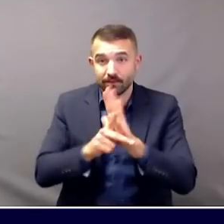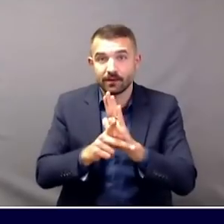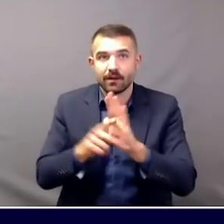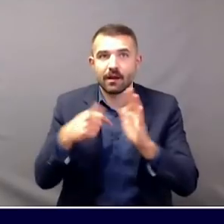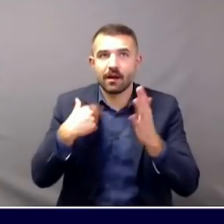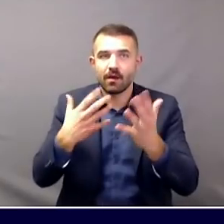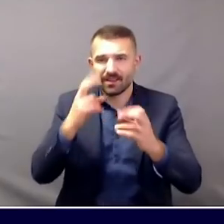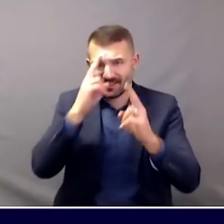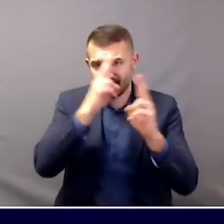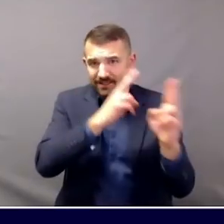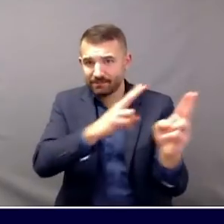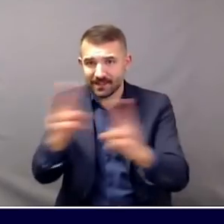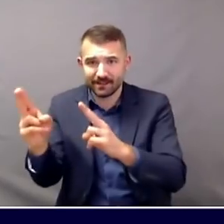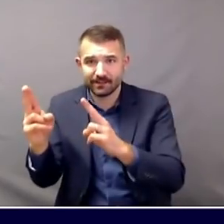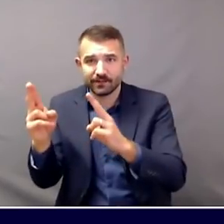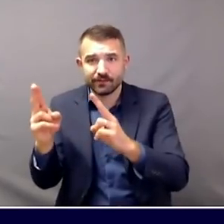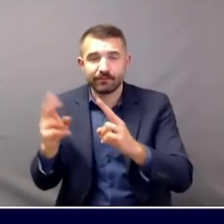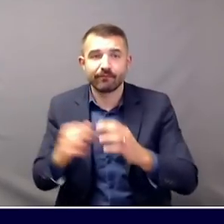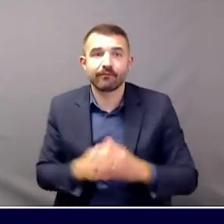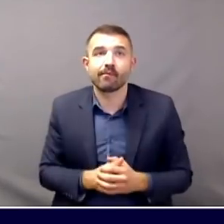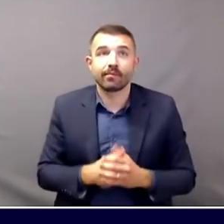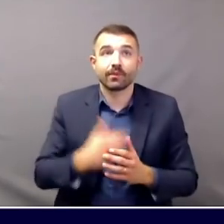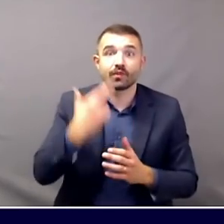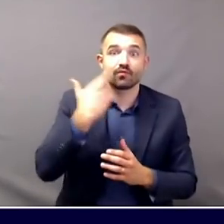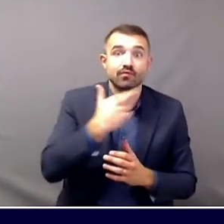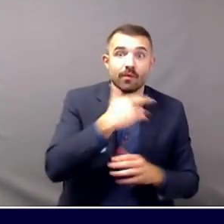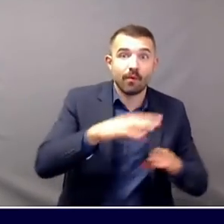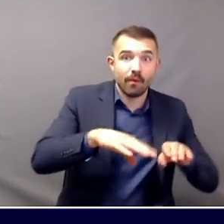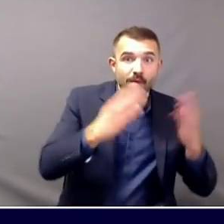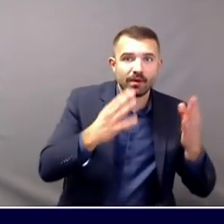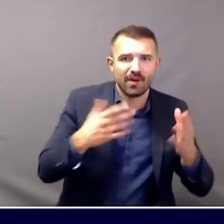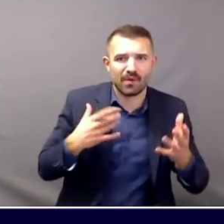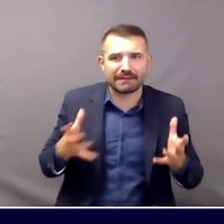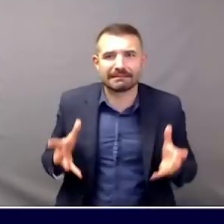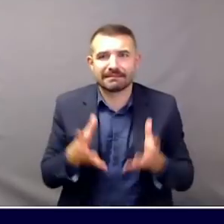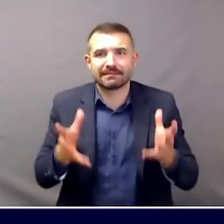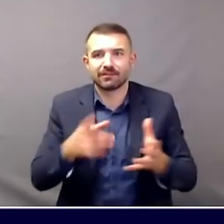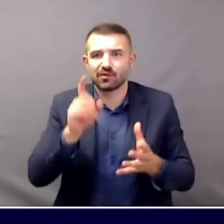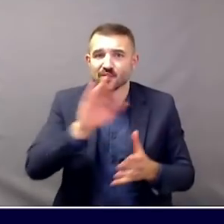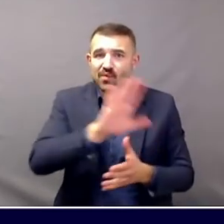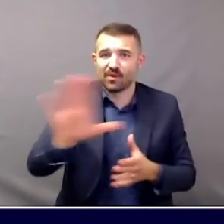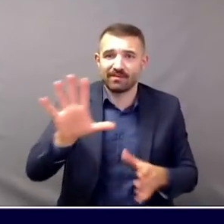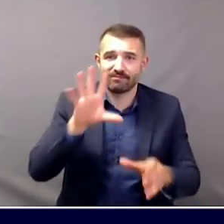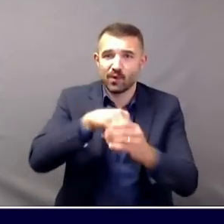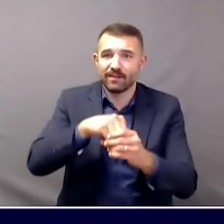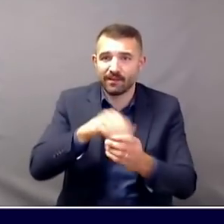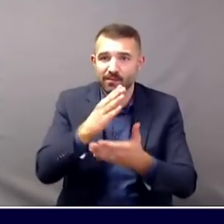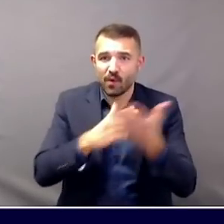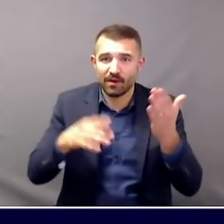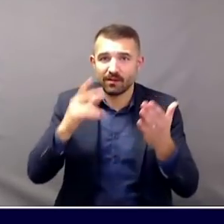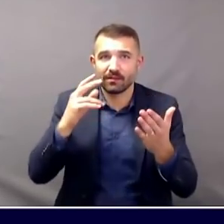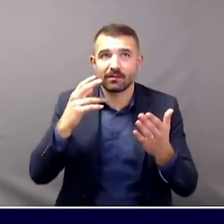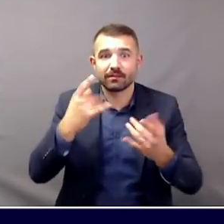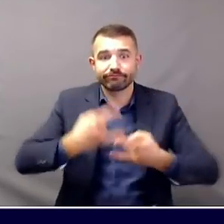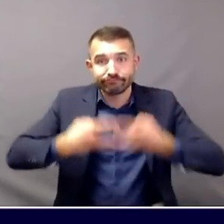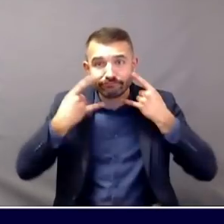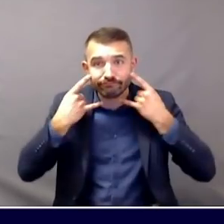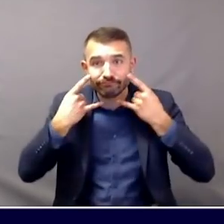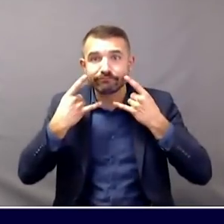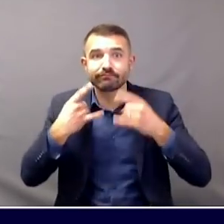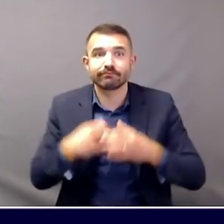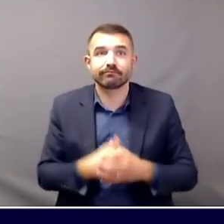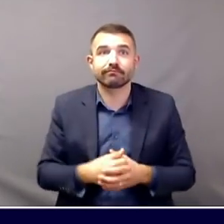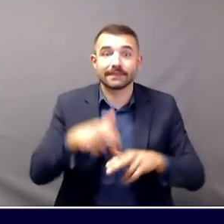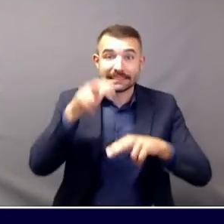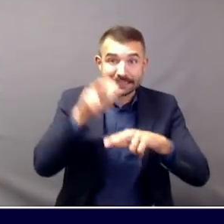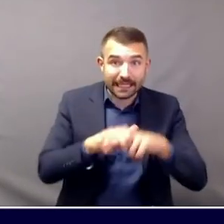that means we all have to do our part. So if you do go to a restaurant, you should wear your face covering unless you're eating and drinking, for example. So we